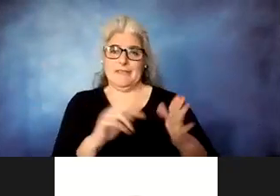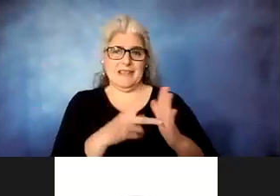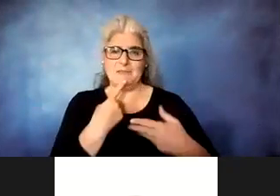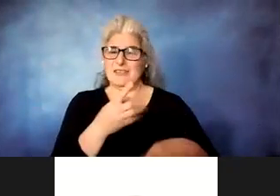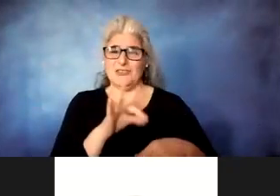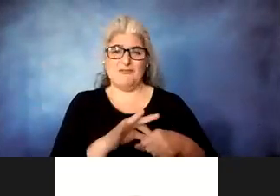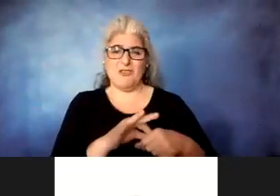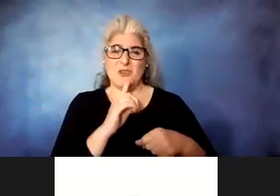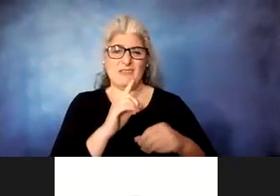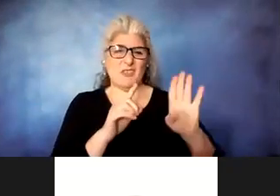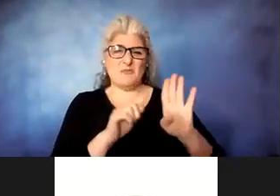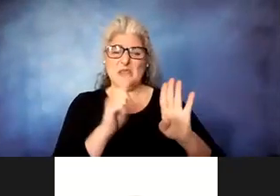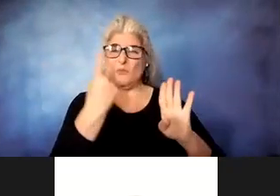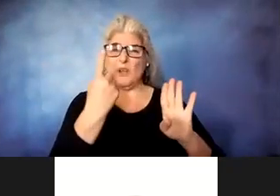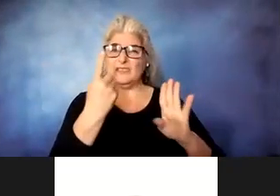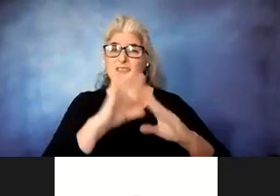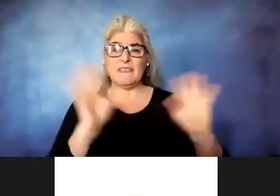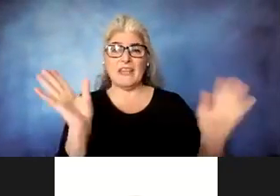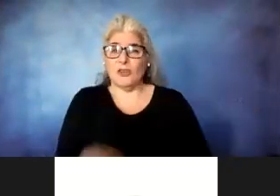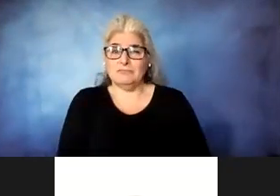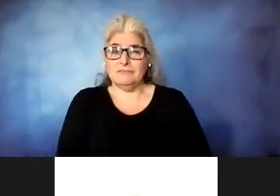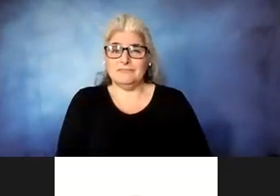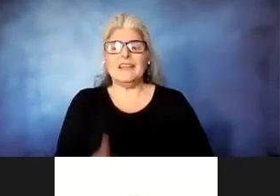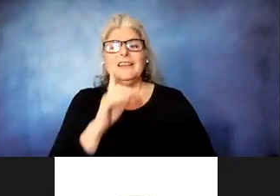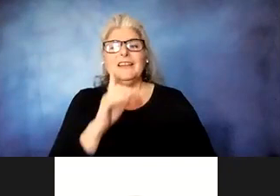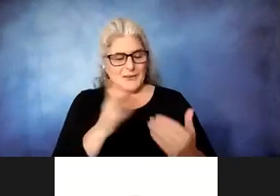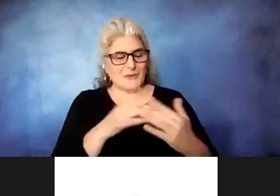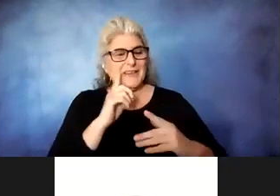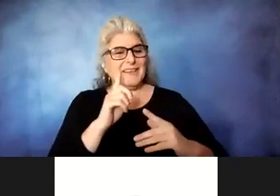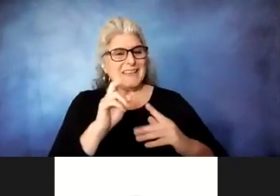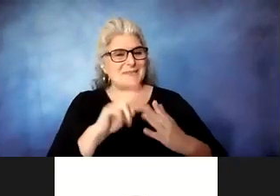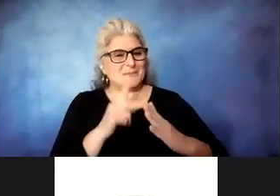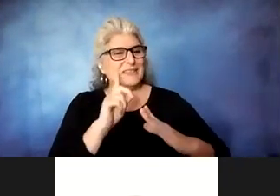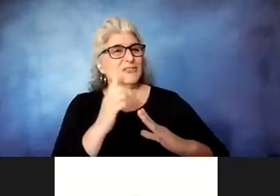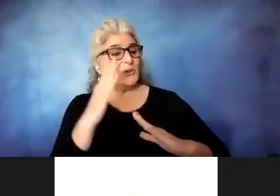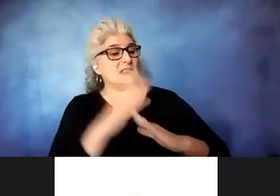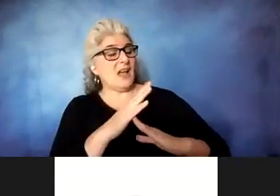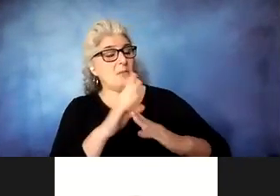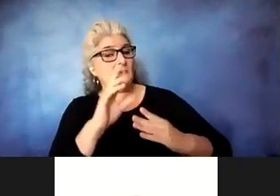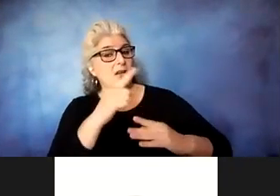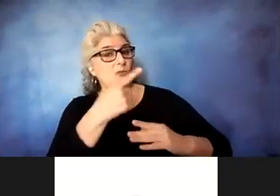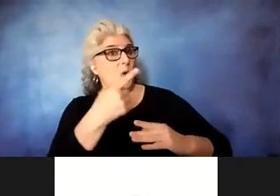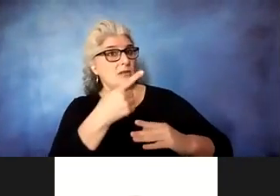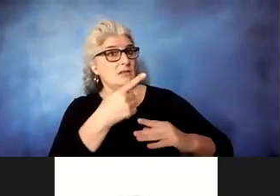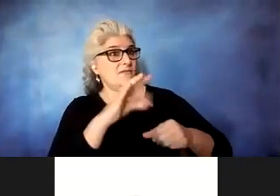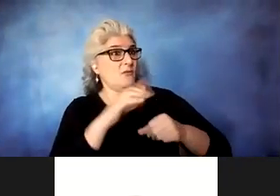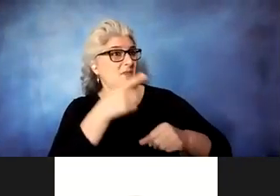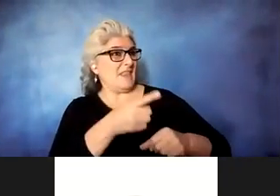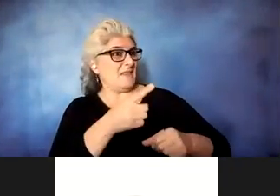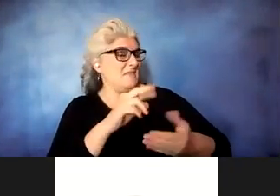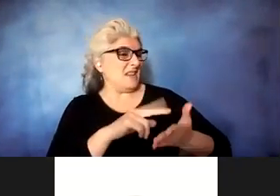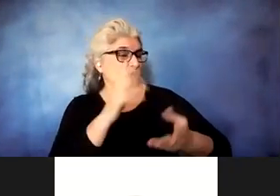as number 1. Only your top rank for them will count, and you run the risk of your vote being exhausted.